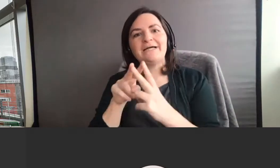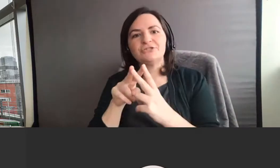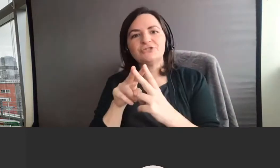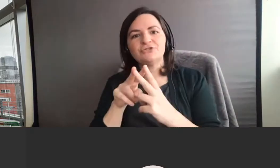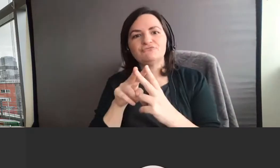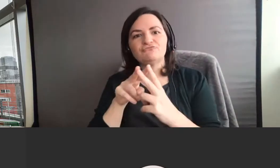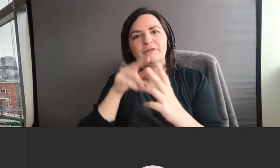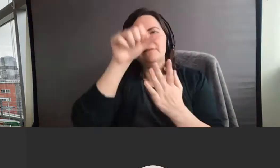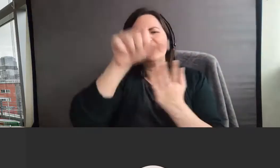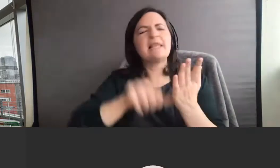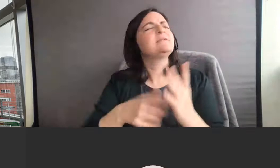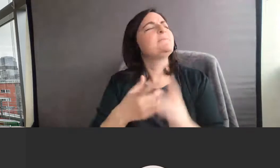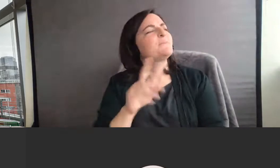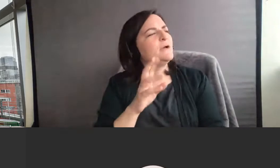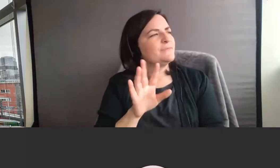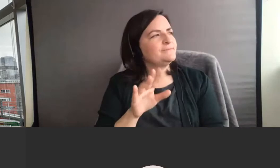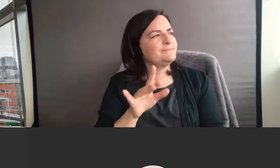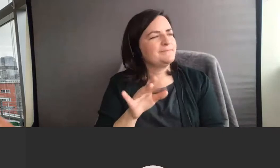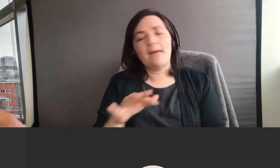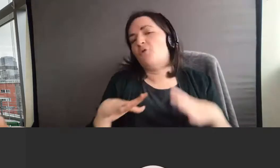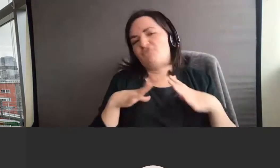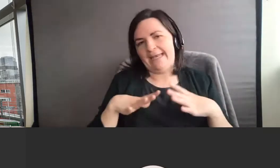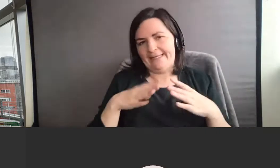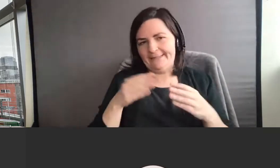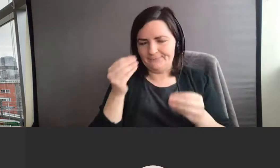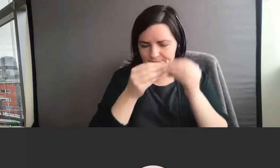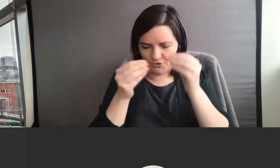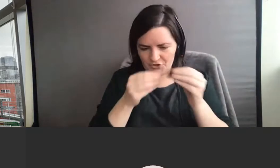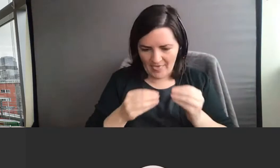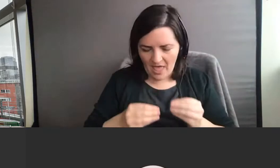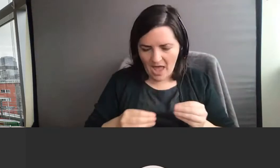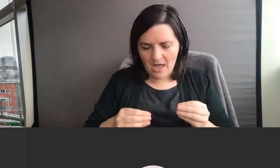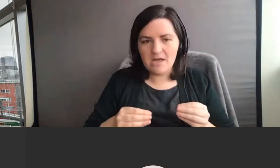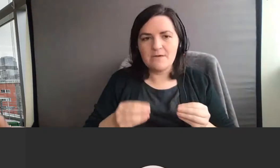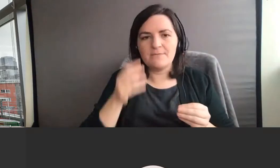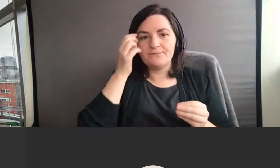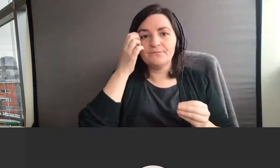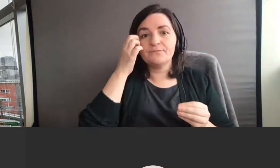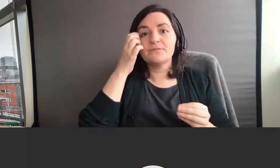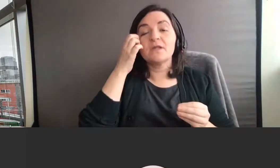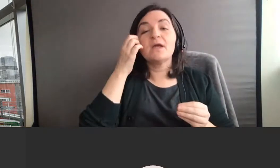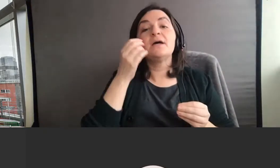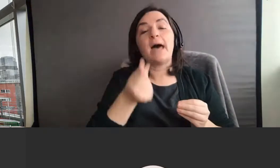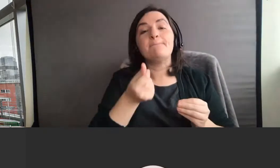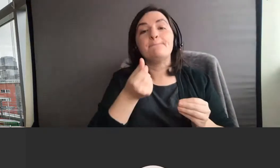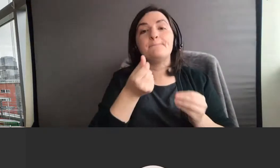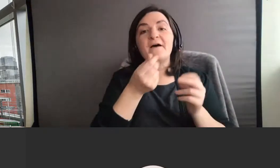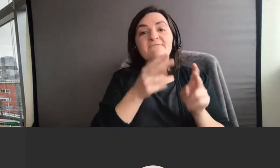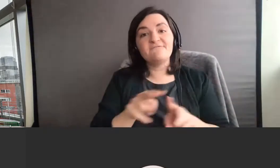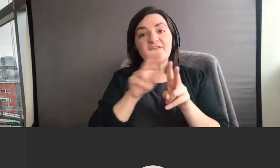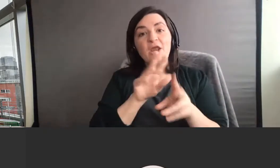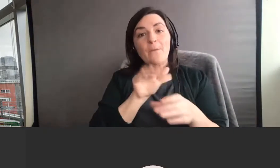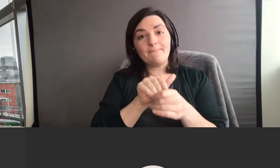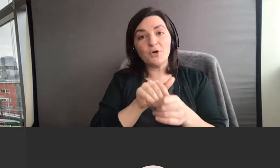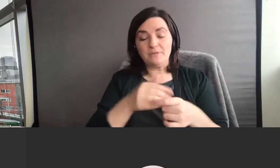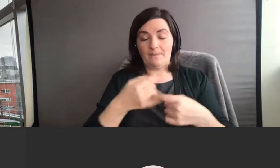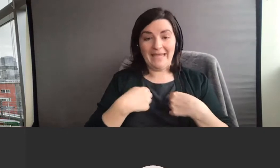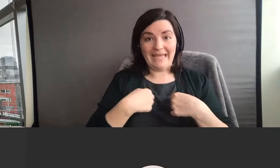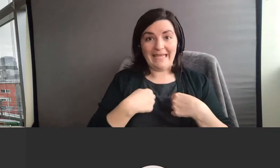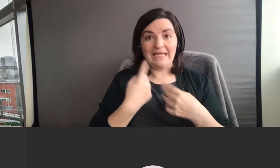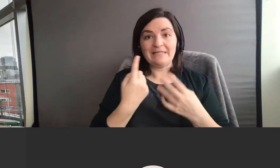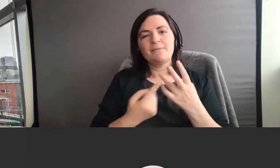I'm already putting it together. I'm going to put together some video input involving me and some other